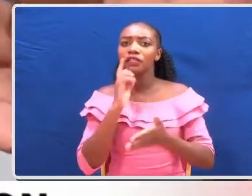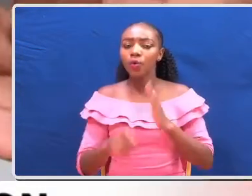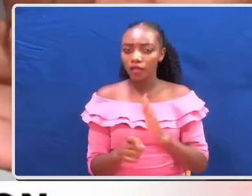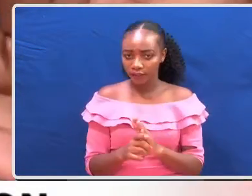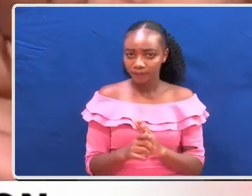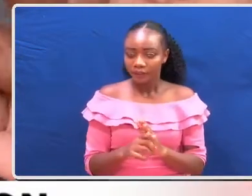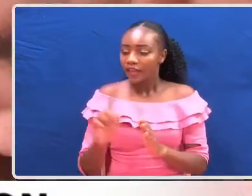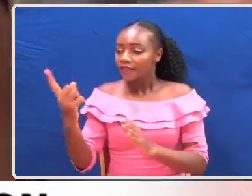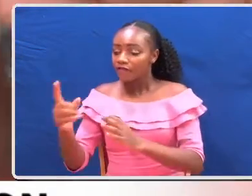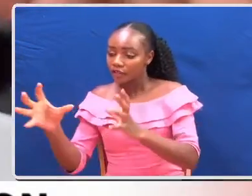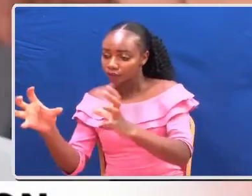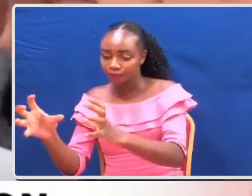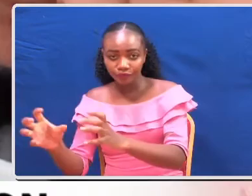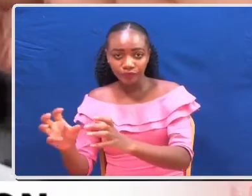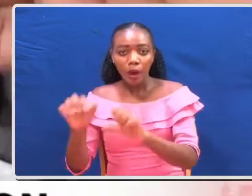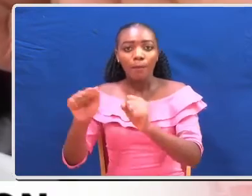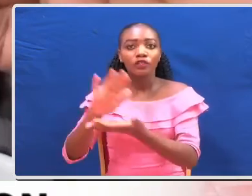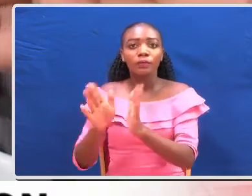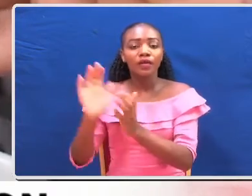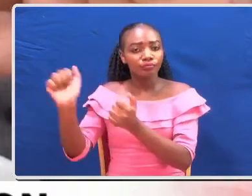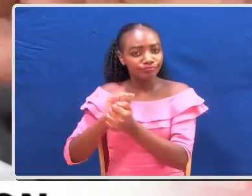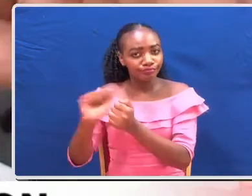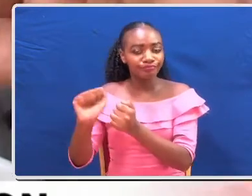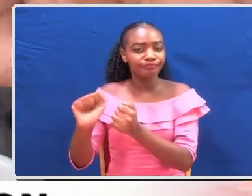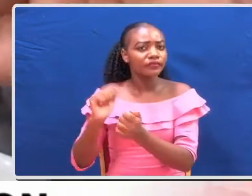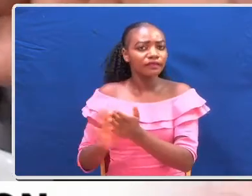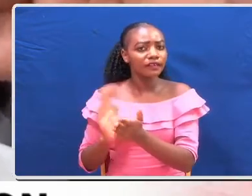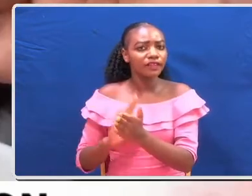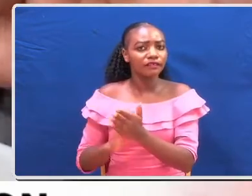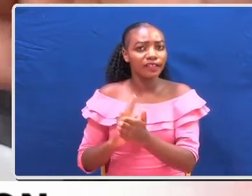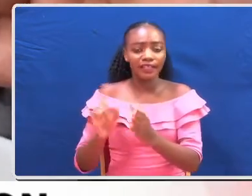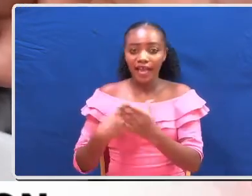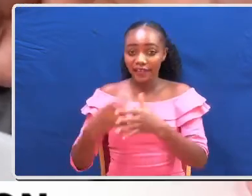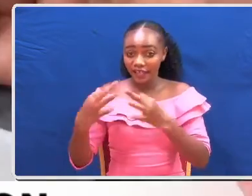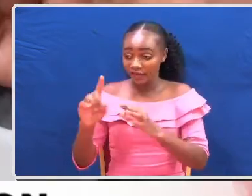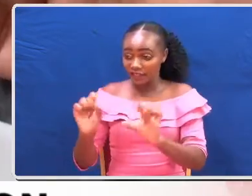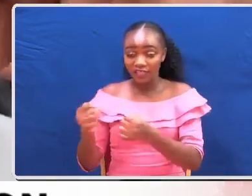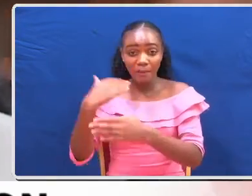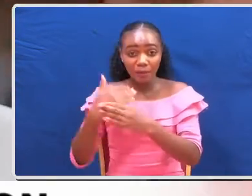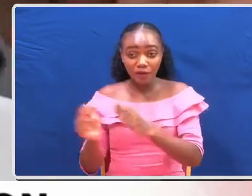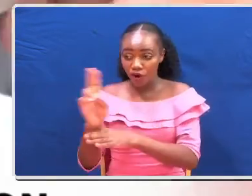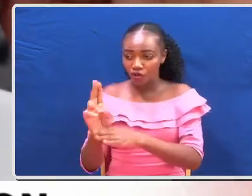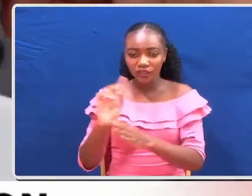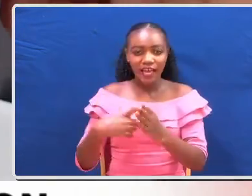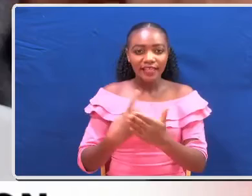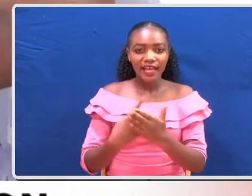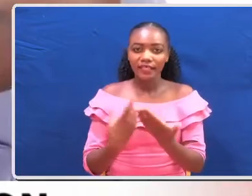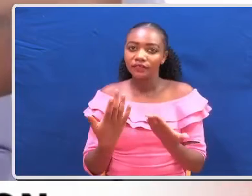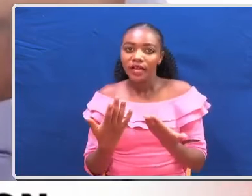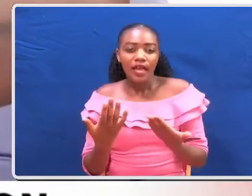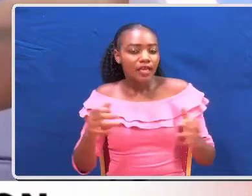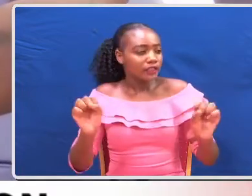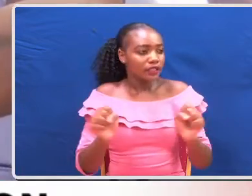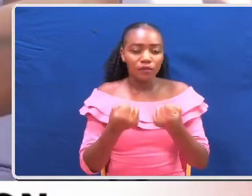of AstraZeneca vaccines is fast approaching, and should the vaccines expire before use, the COVAX facility